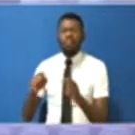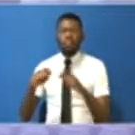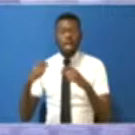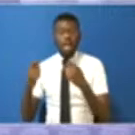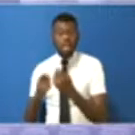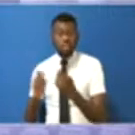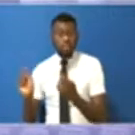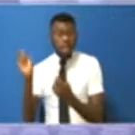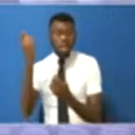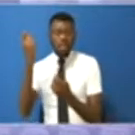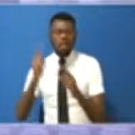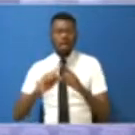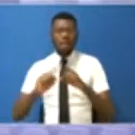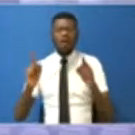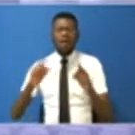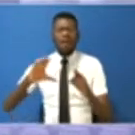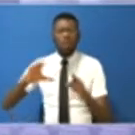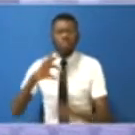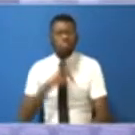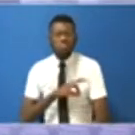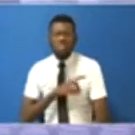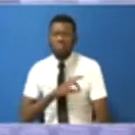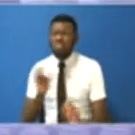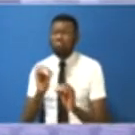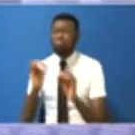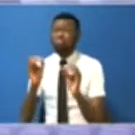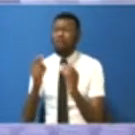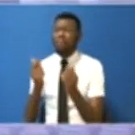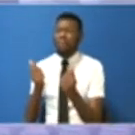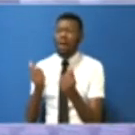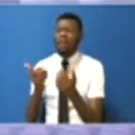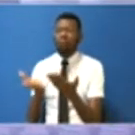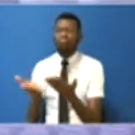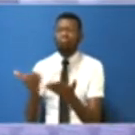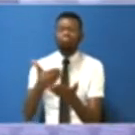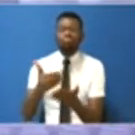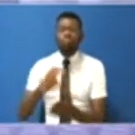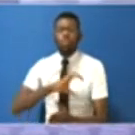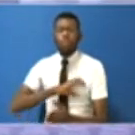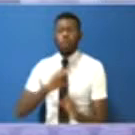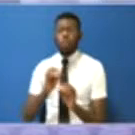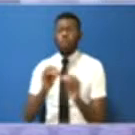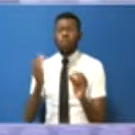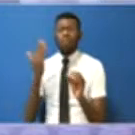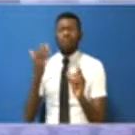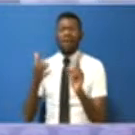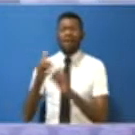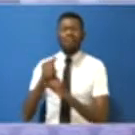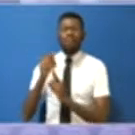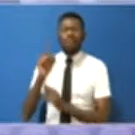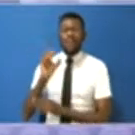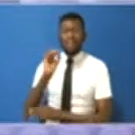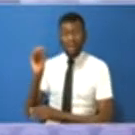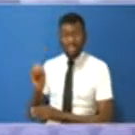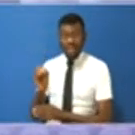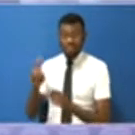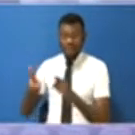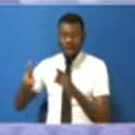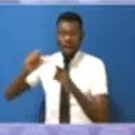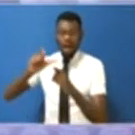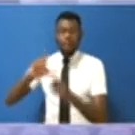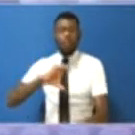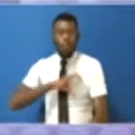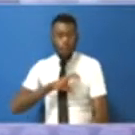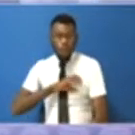even removed incentives for county to generate their own revenue we used to get one percent extra if you generate your own